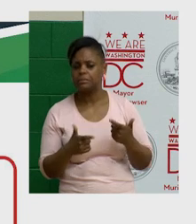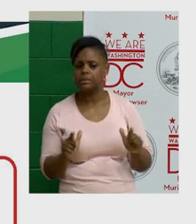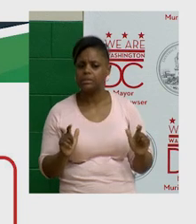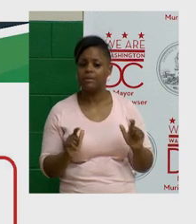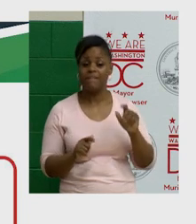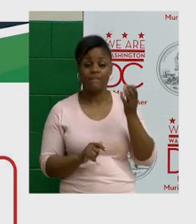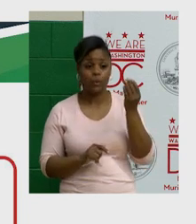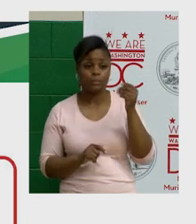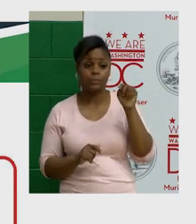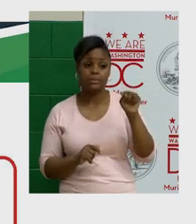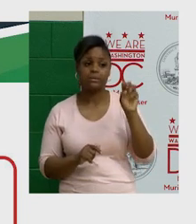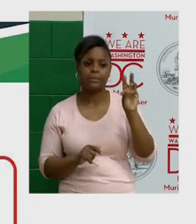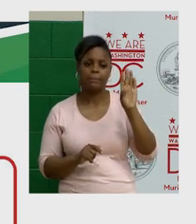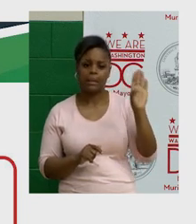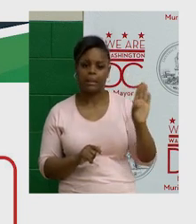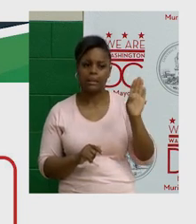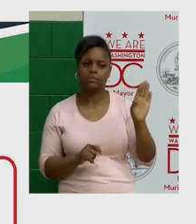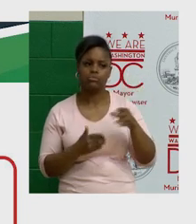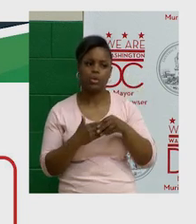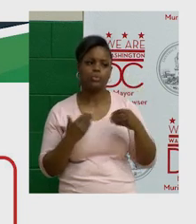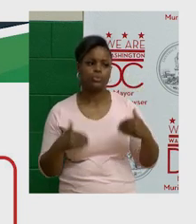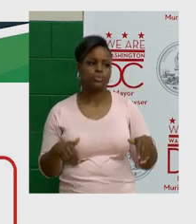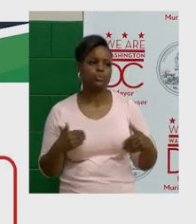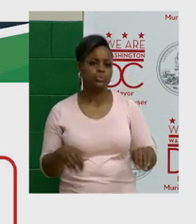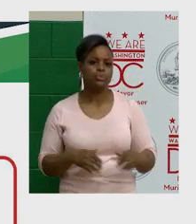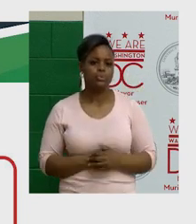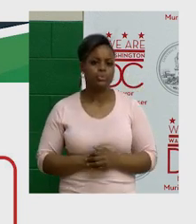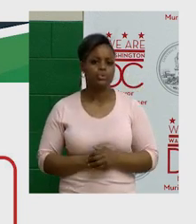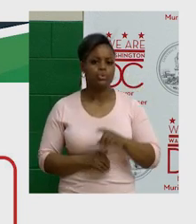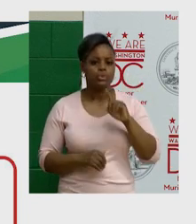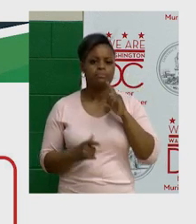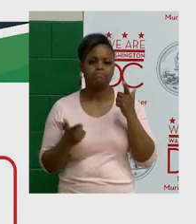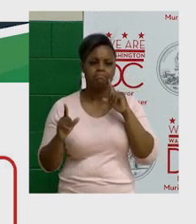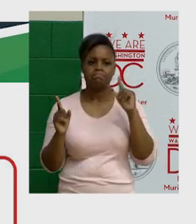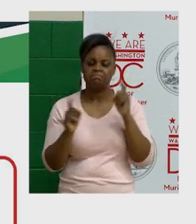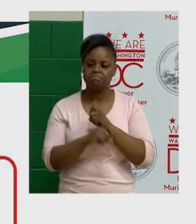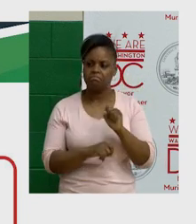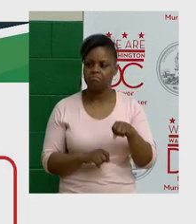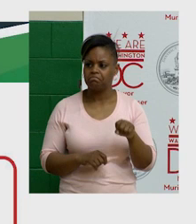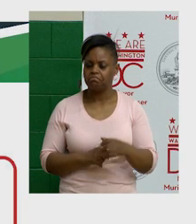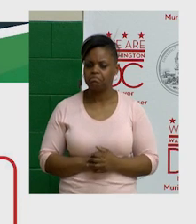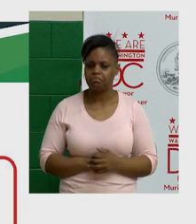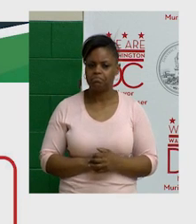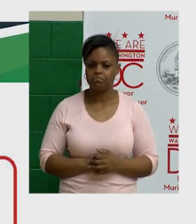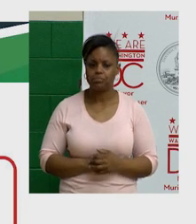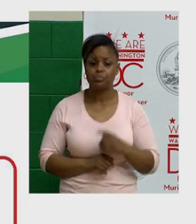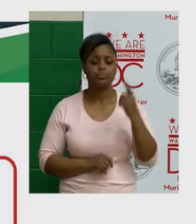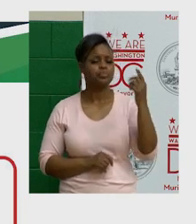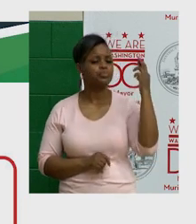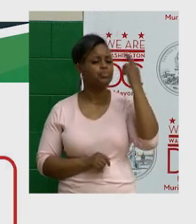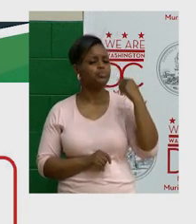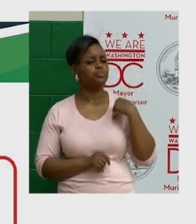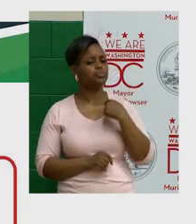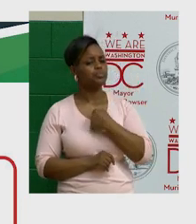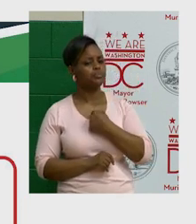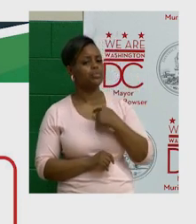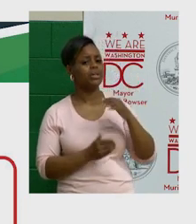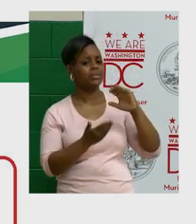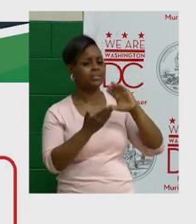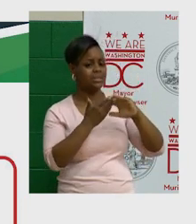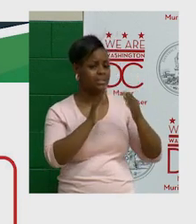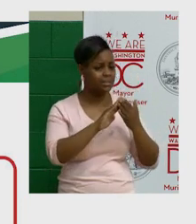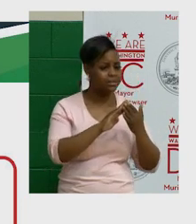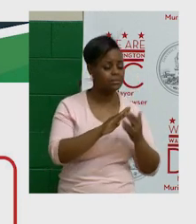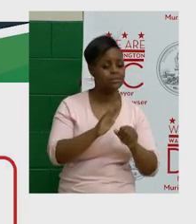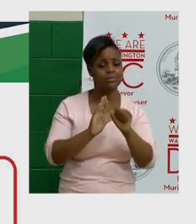billion. And it is true, it is very complex. One of those reasons is that we are a city, state, and county all in one.